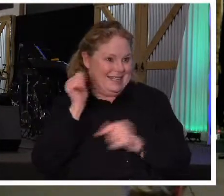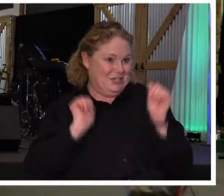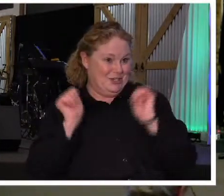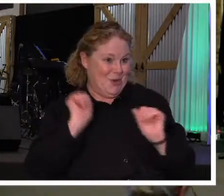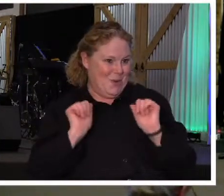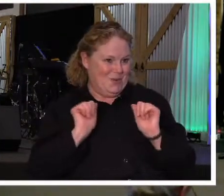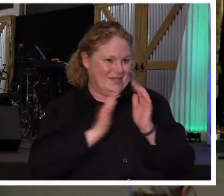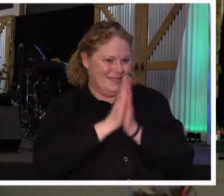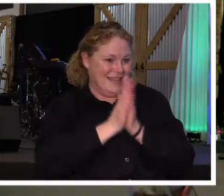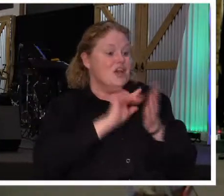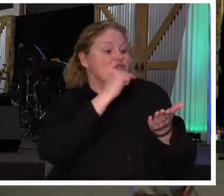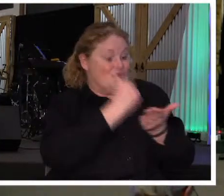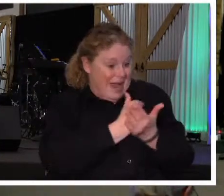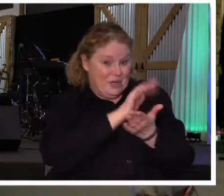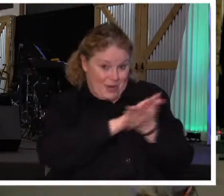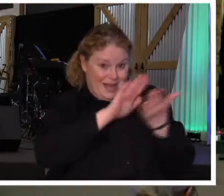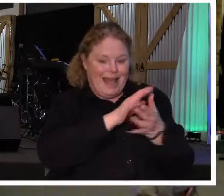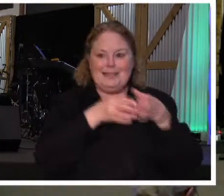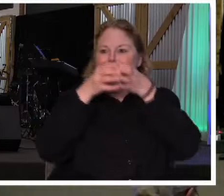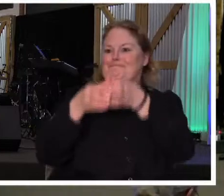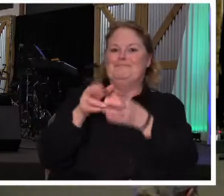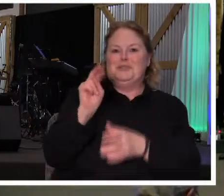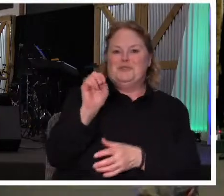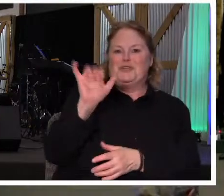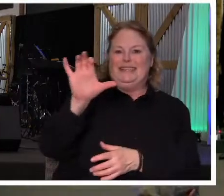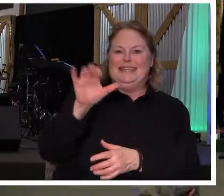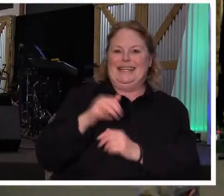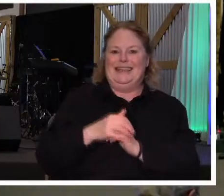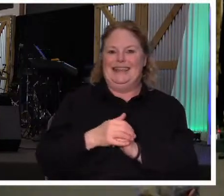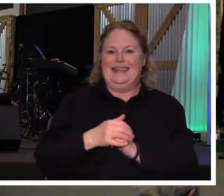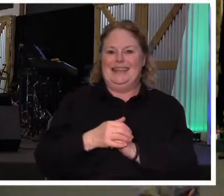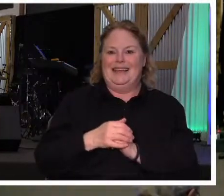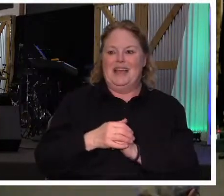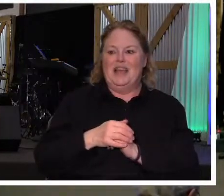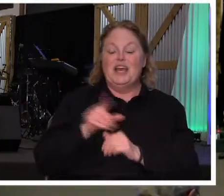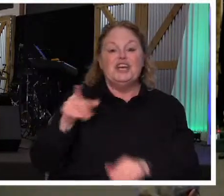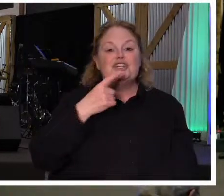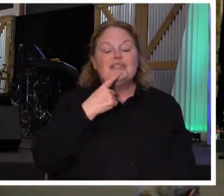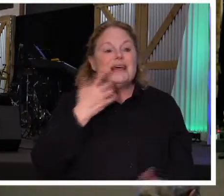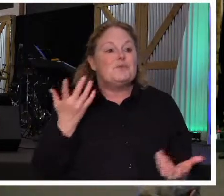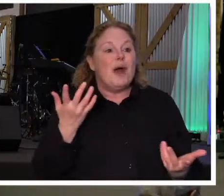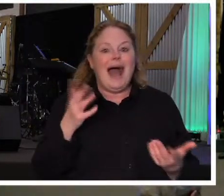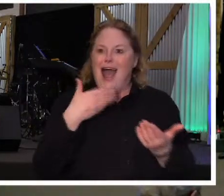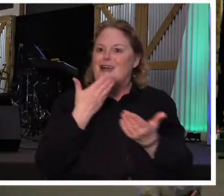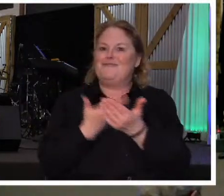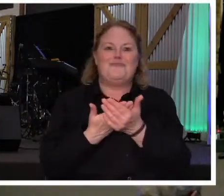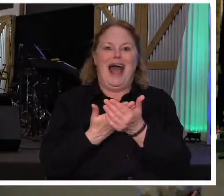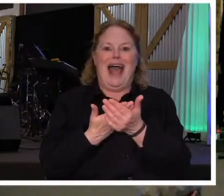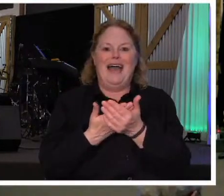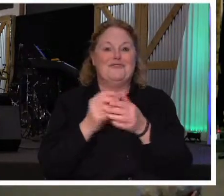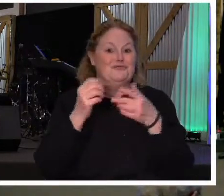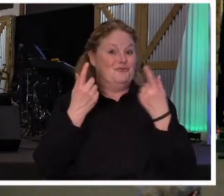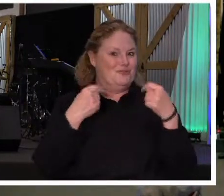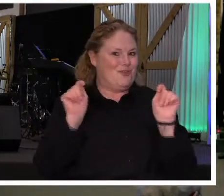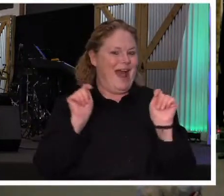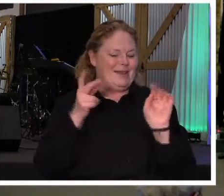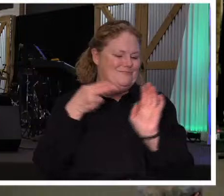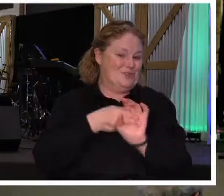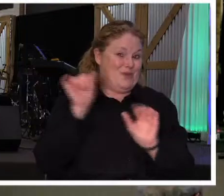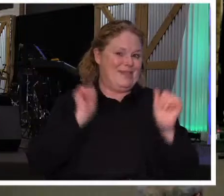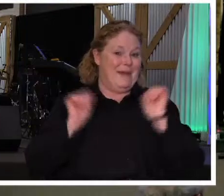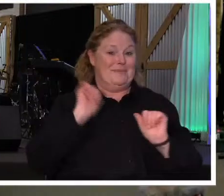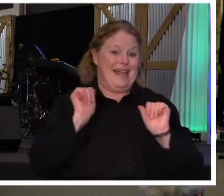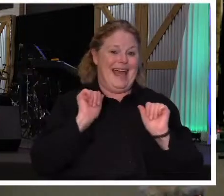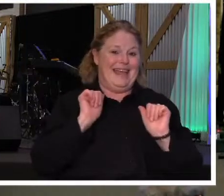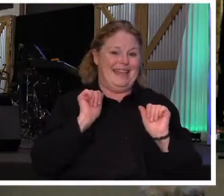went to New York City, and her testimony was, she says, when I got to the place where I was going to audition and I stood